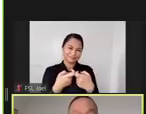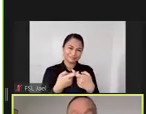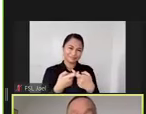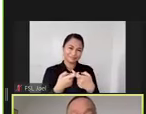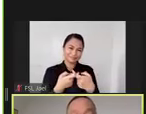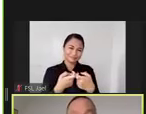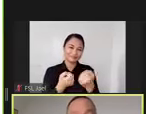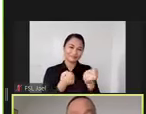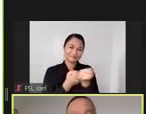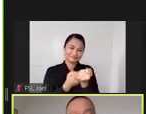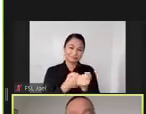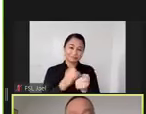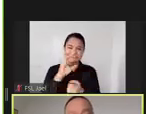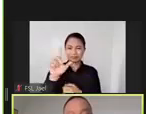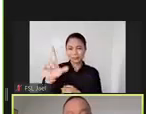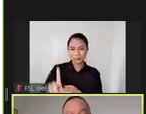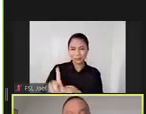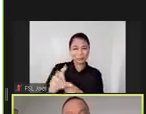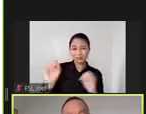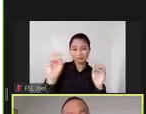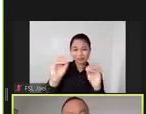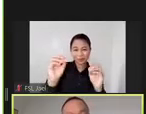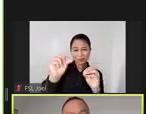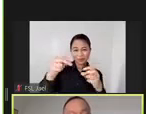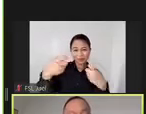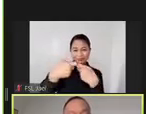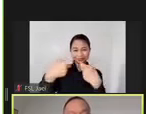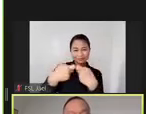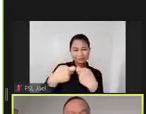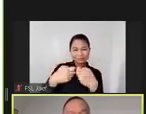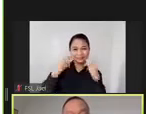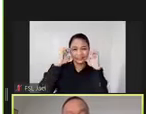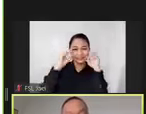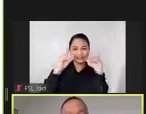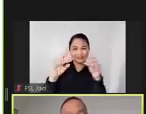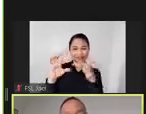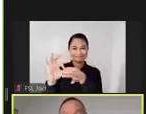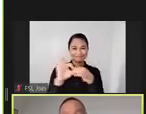consumers, especially among our youth.